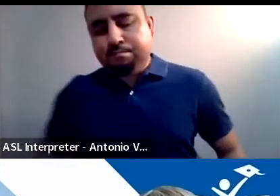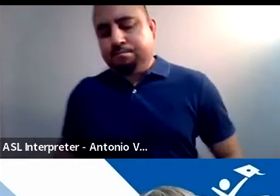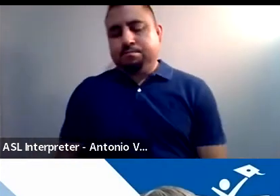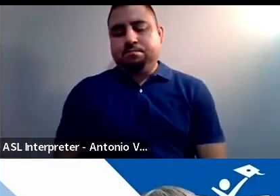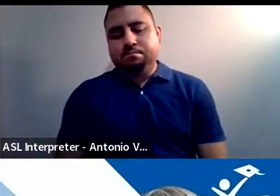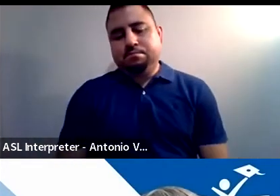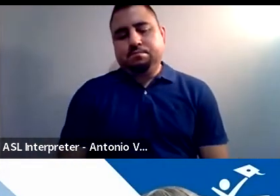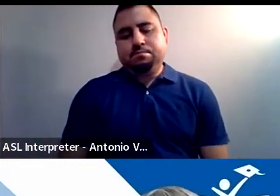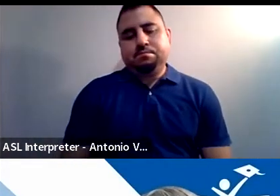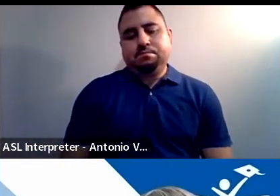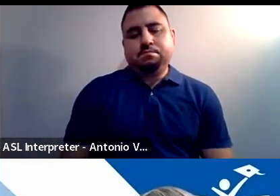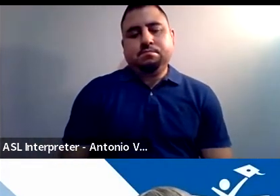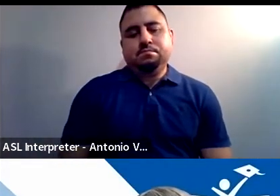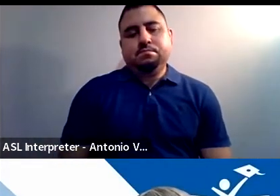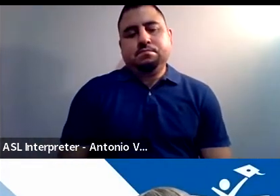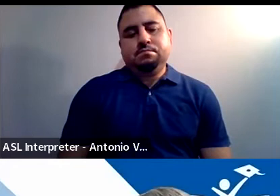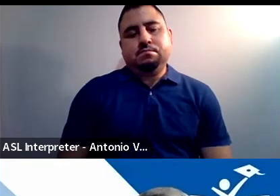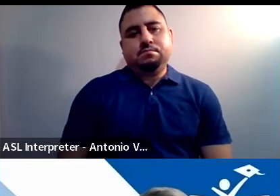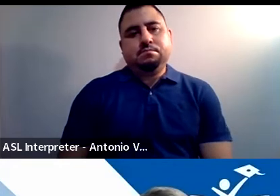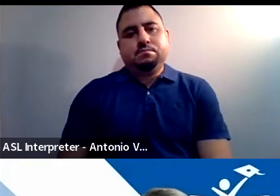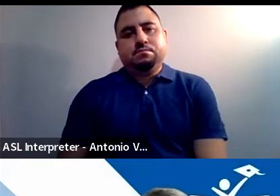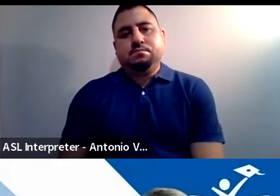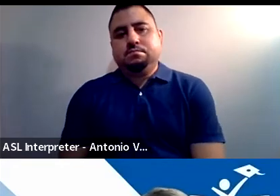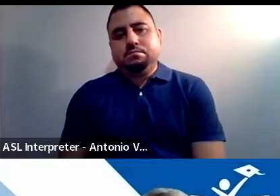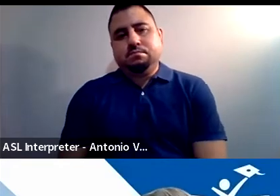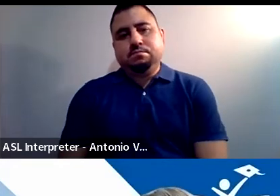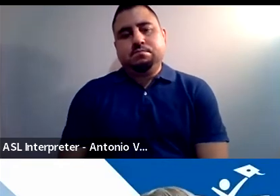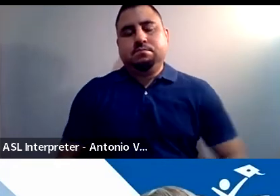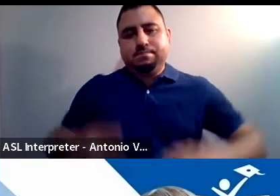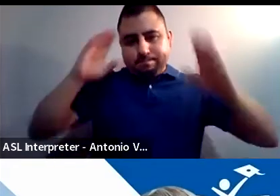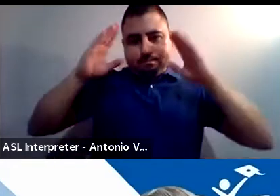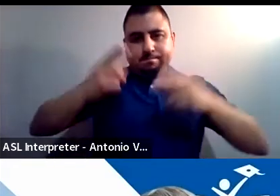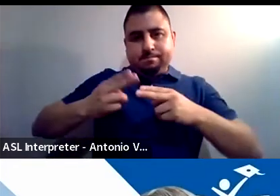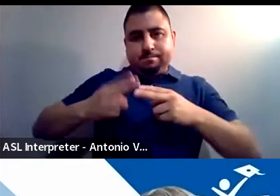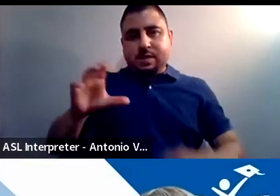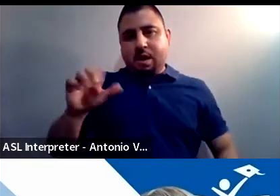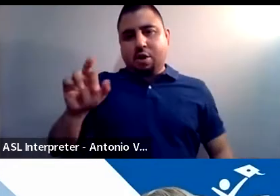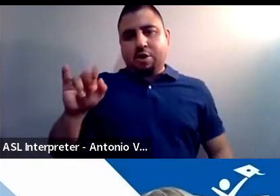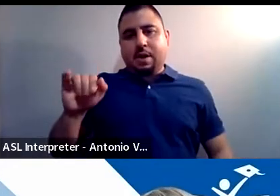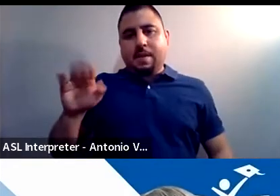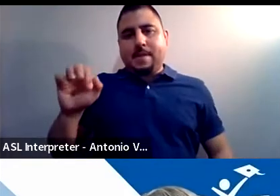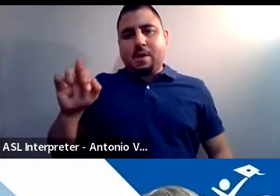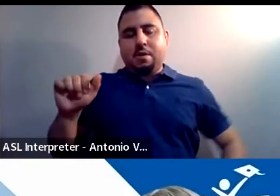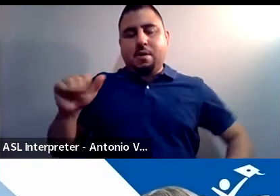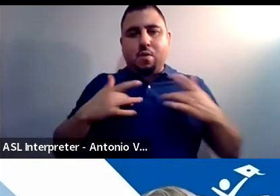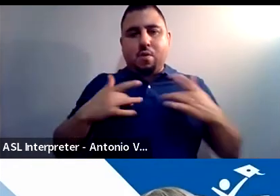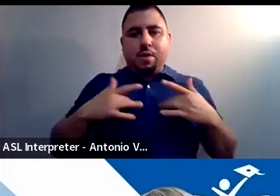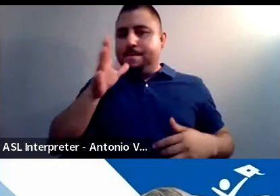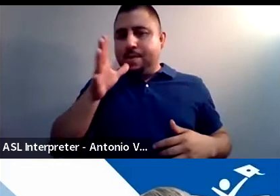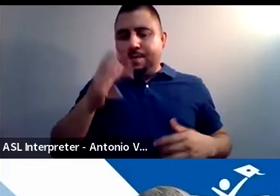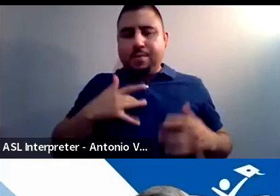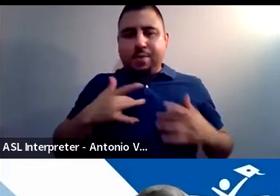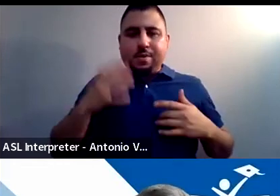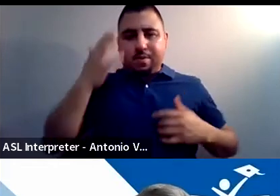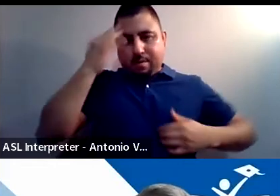Sí, eso es lo que más me preocupa. Ok, muchas gracias. Voy a traducir. Hello, everybody. My name is Karina Barrera. I am a worried mother. I am worried